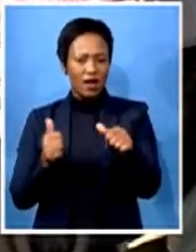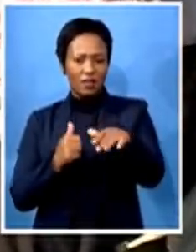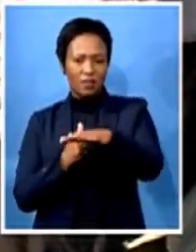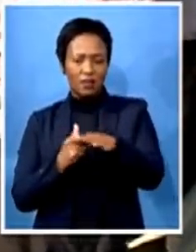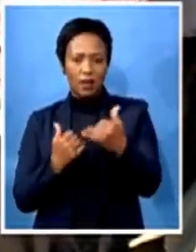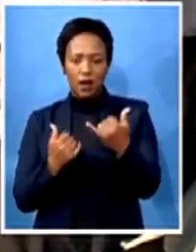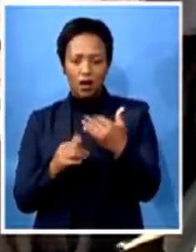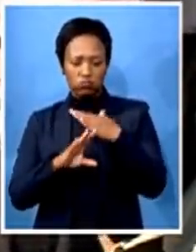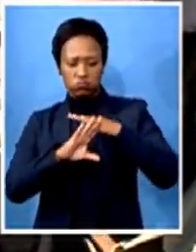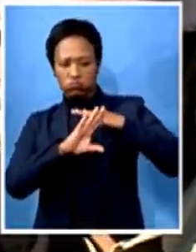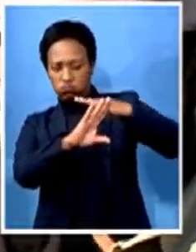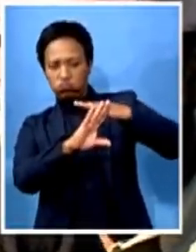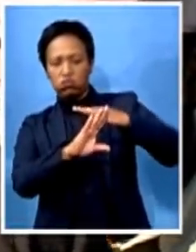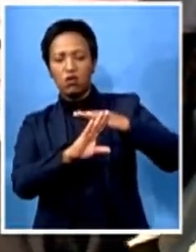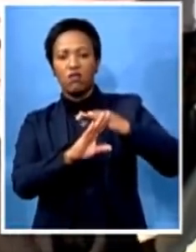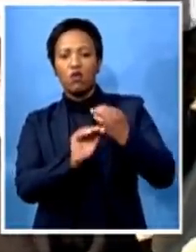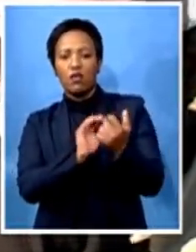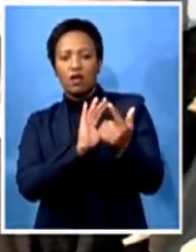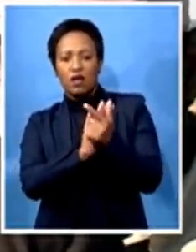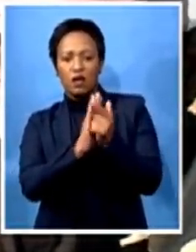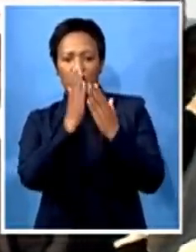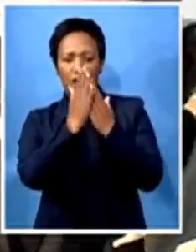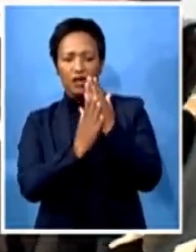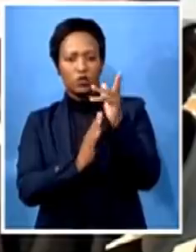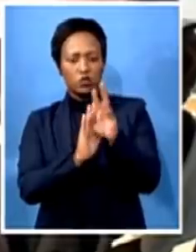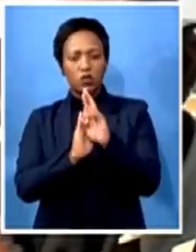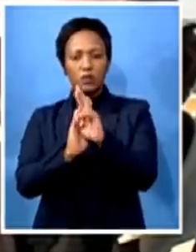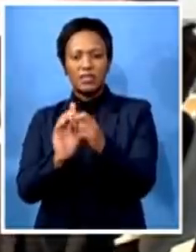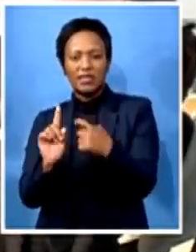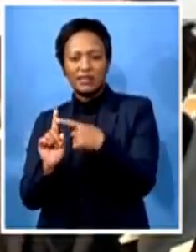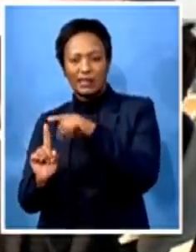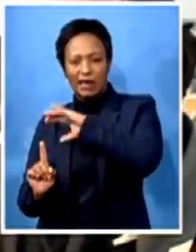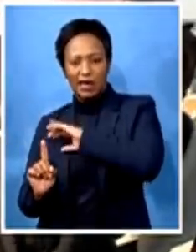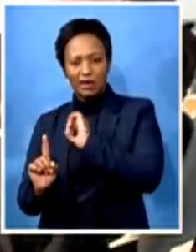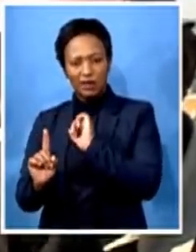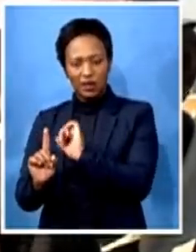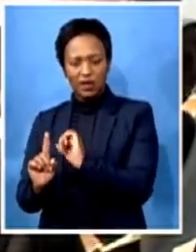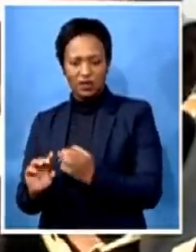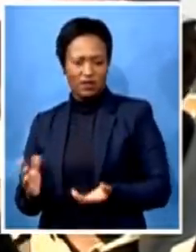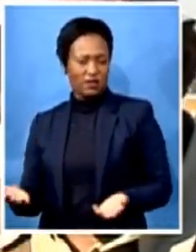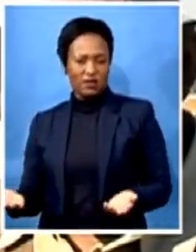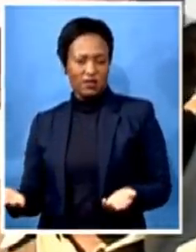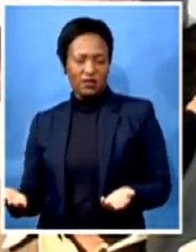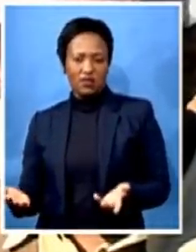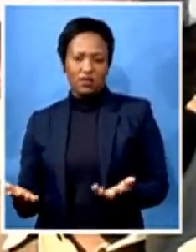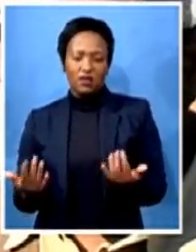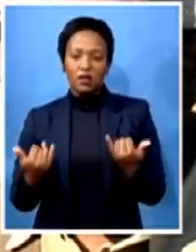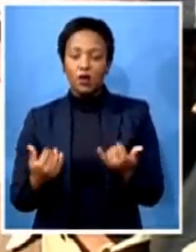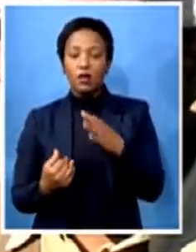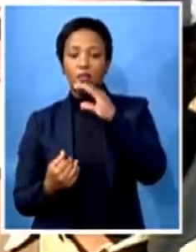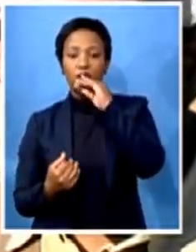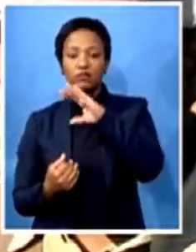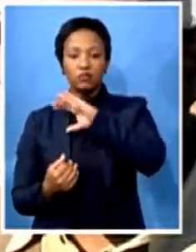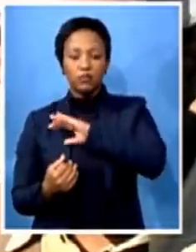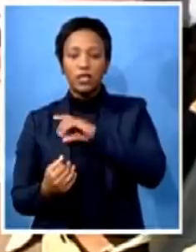to represent his clients. And that also means that the client also is denied his legal right